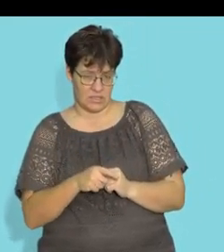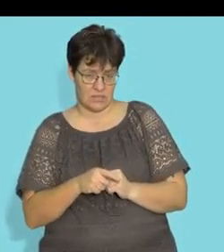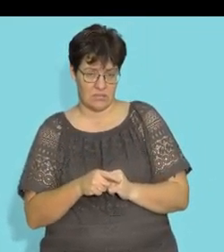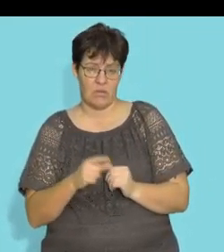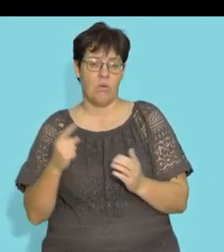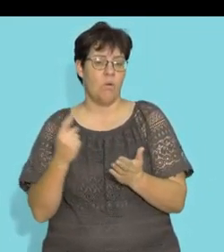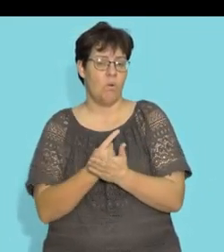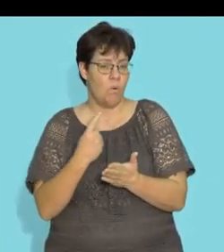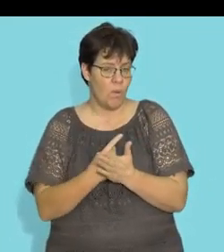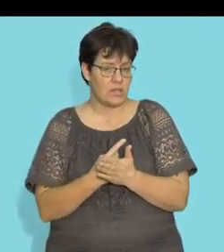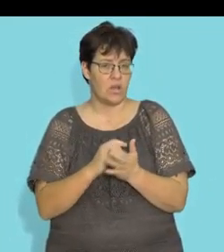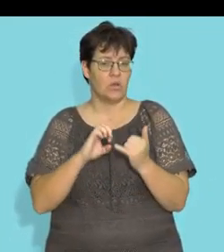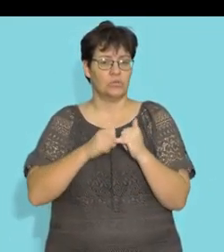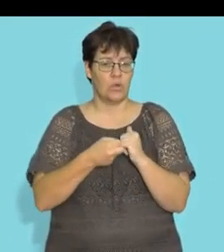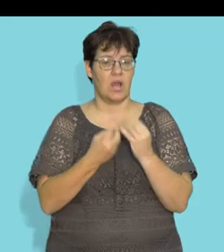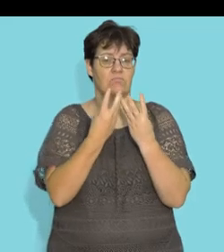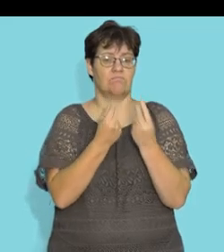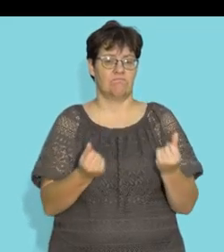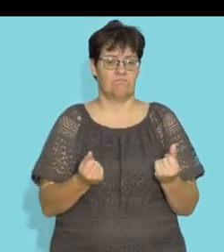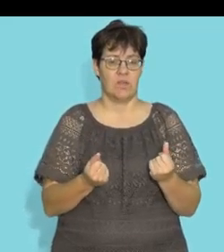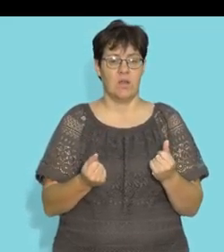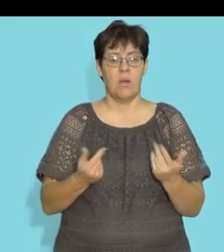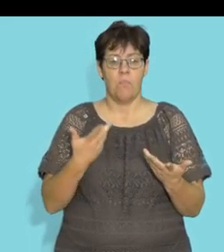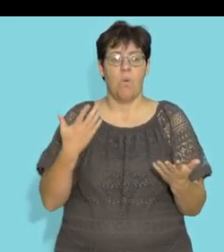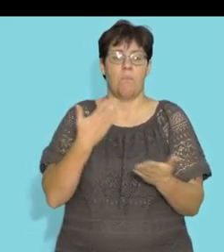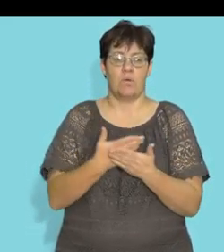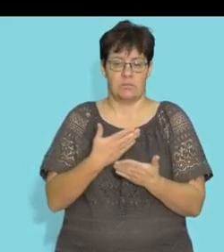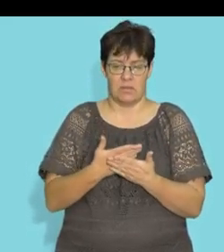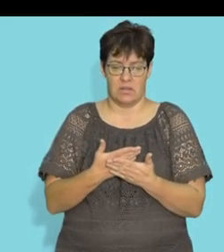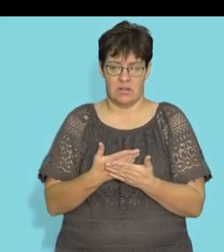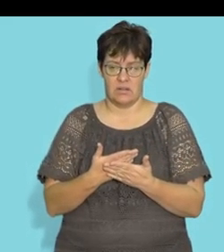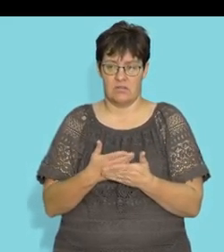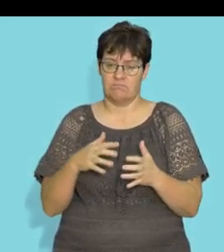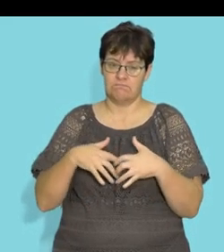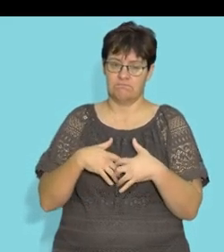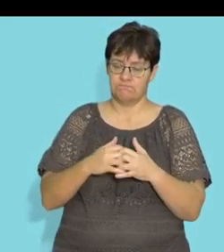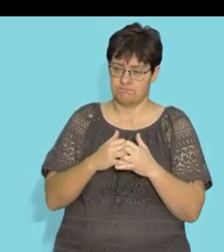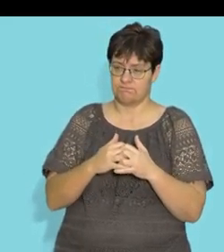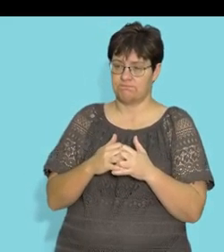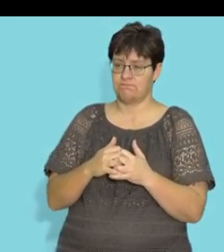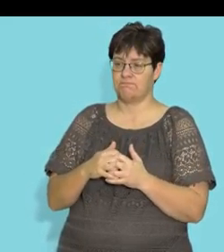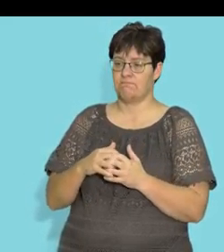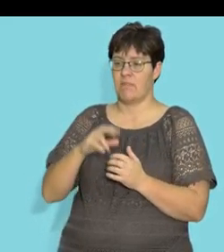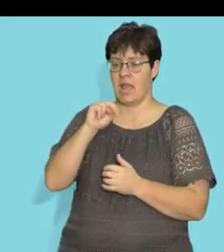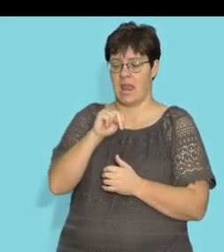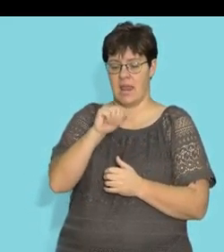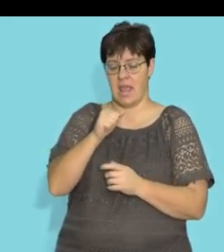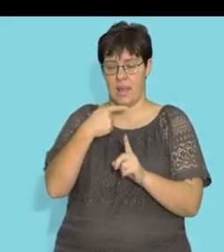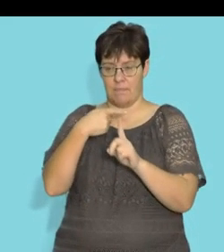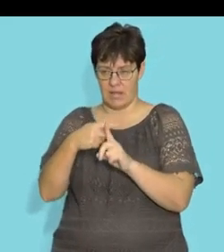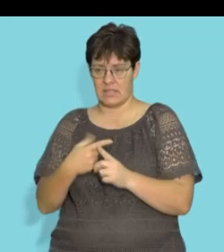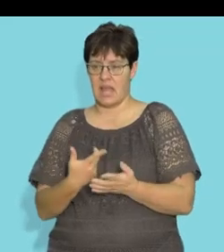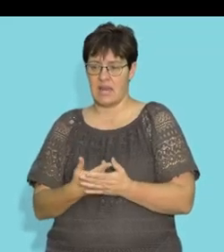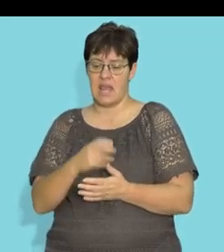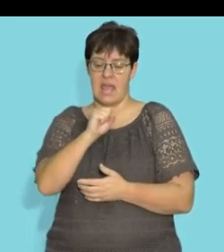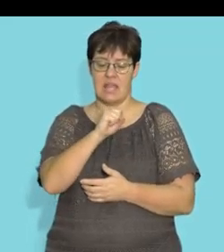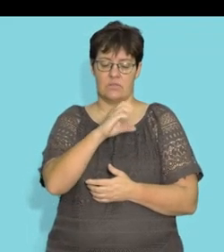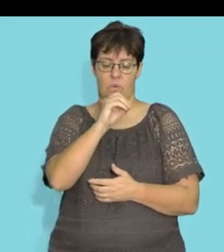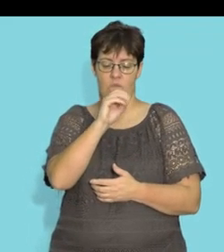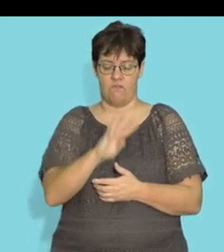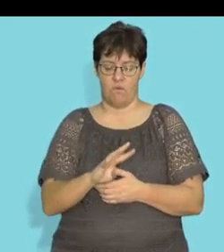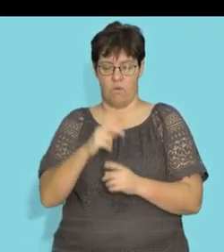more products than reactants. So in both cases, having a strong acid and a strong base,